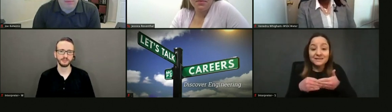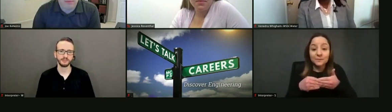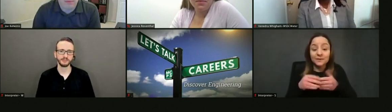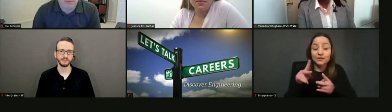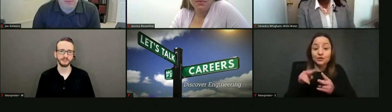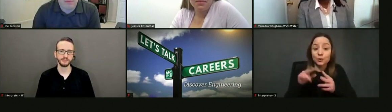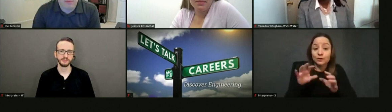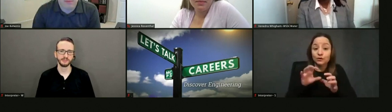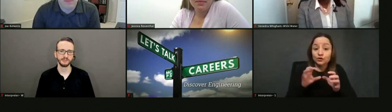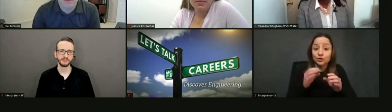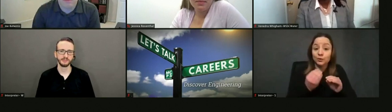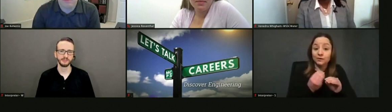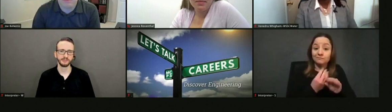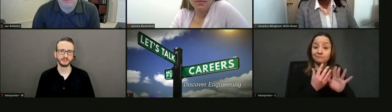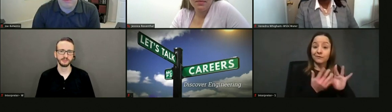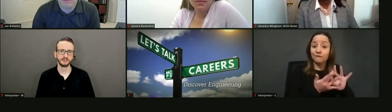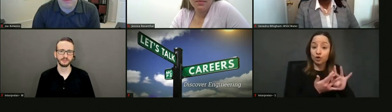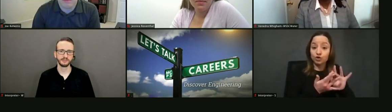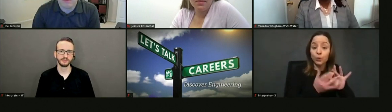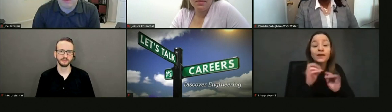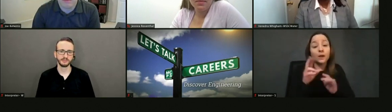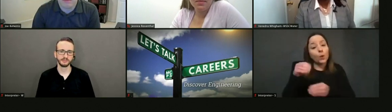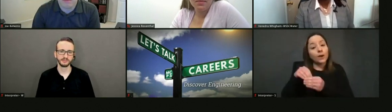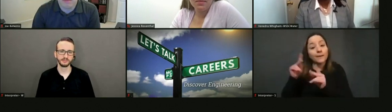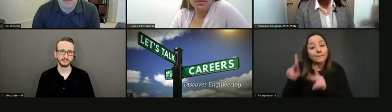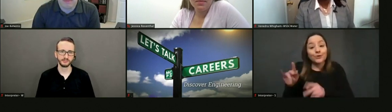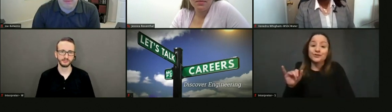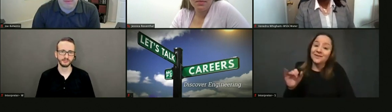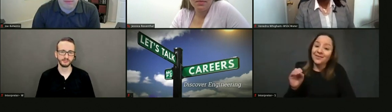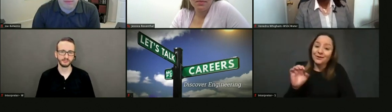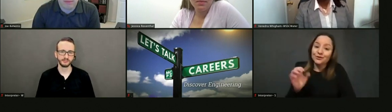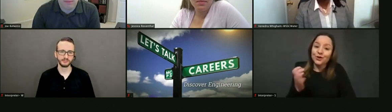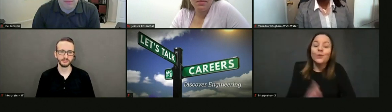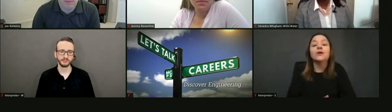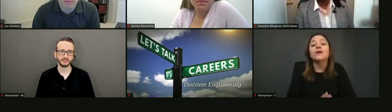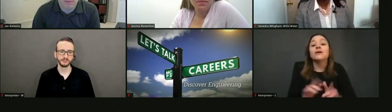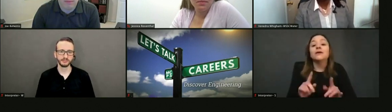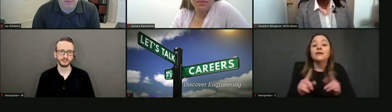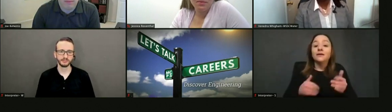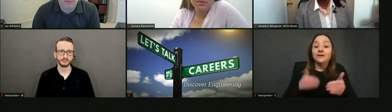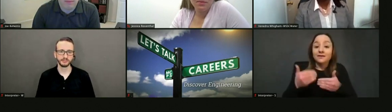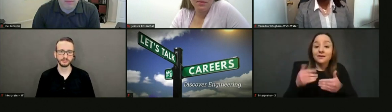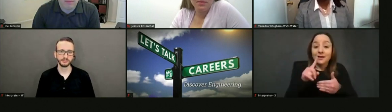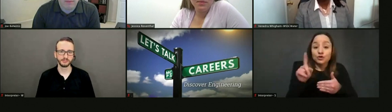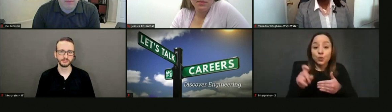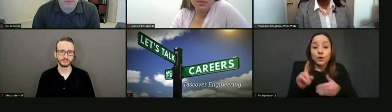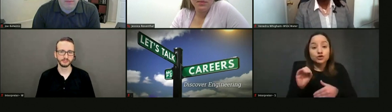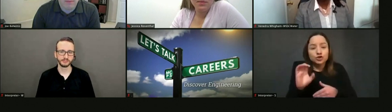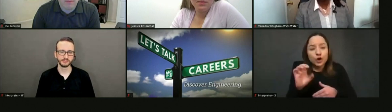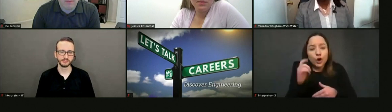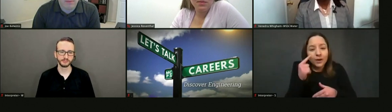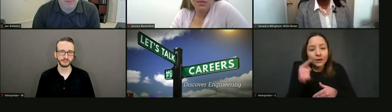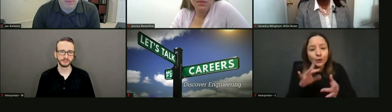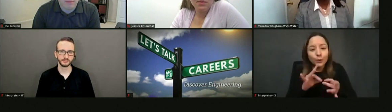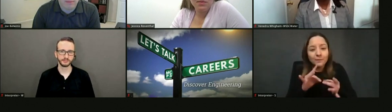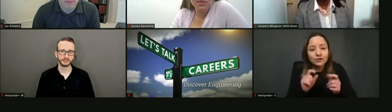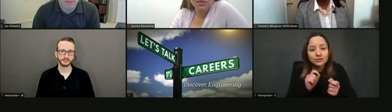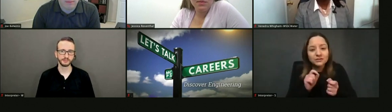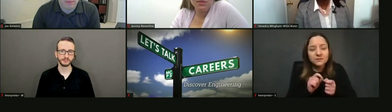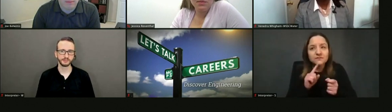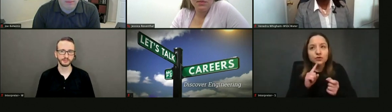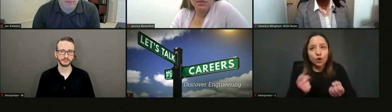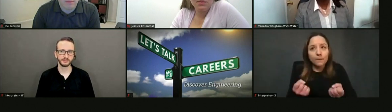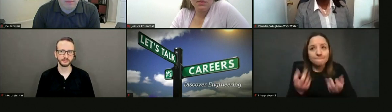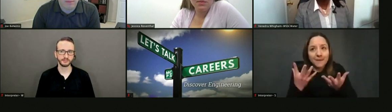it virtually if you can, or in person, like Joe. But our next question, Joe, I know you mentioned specifically that there are